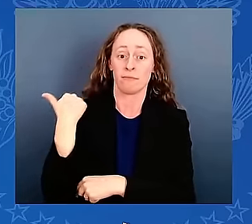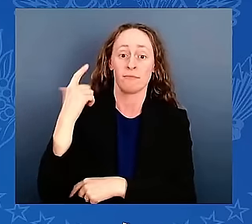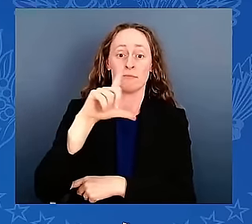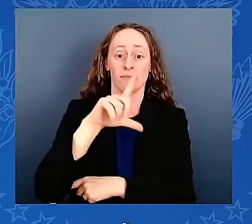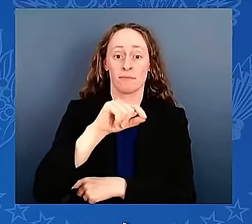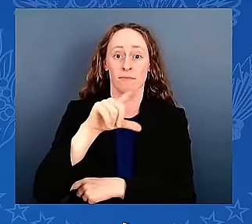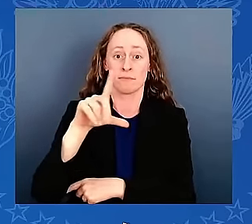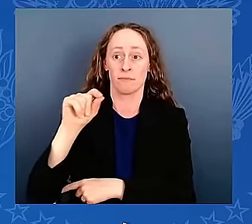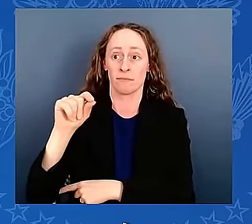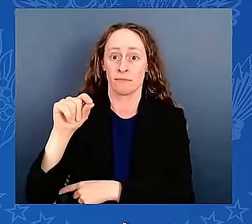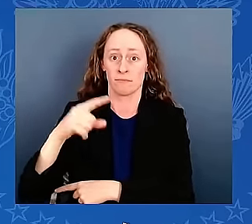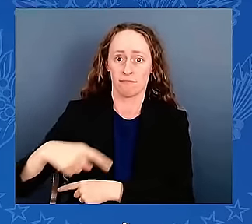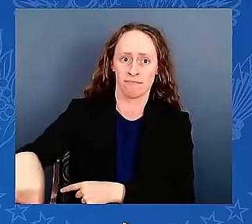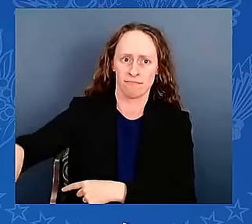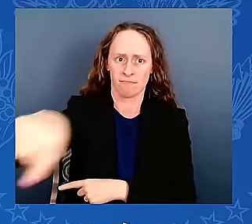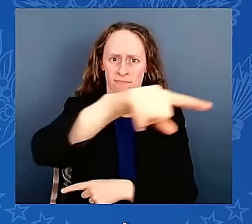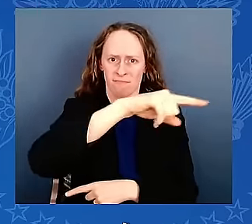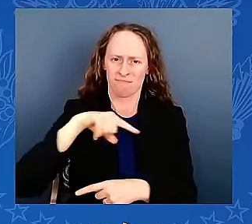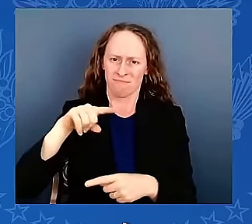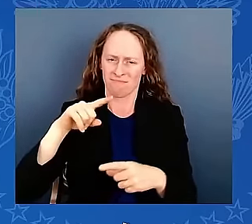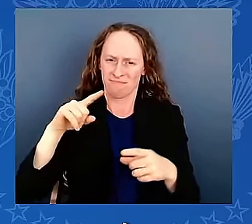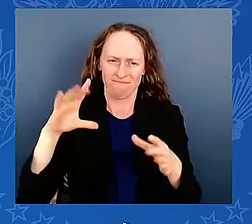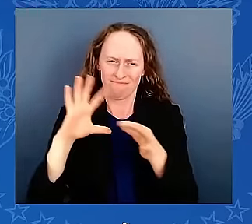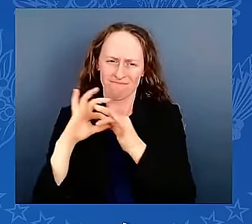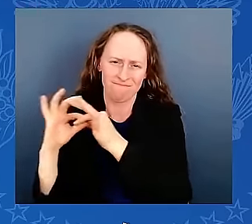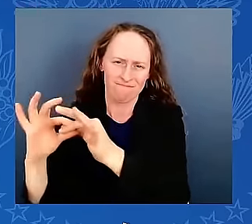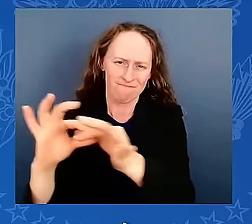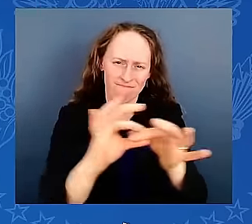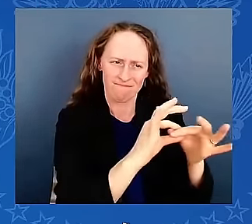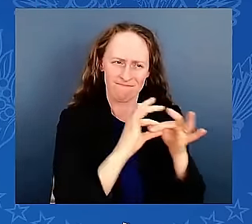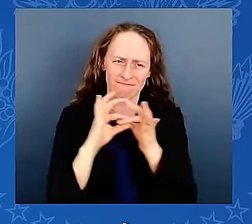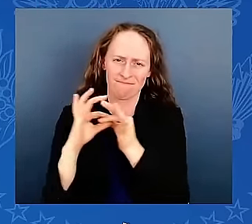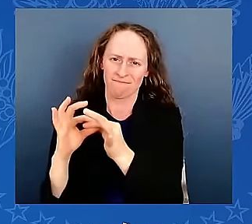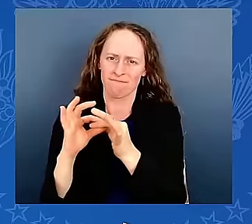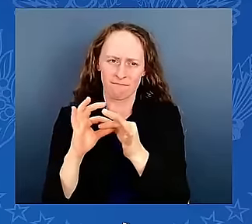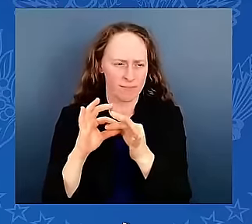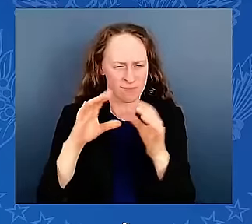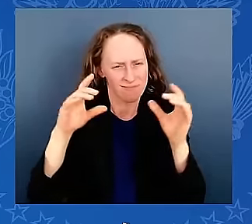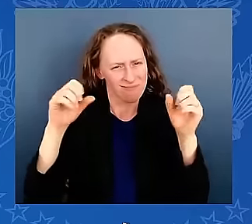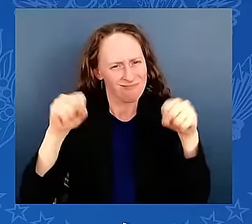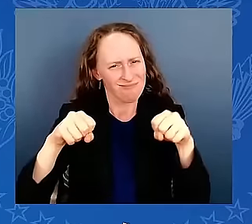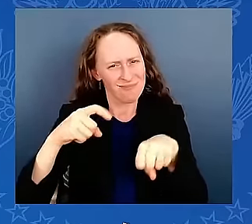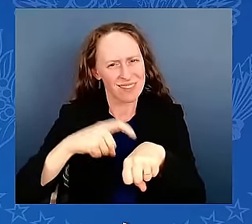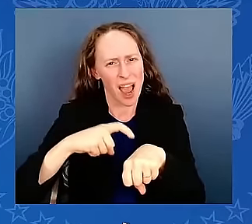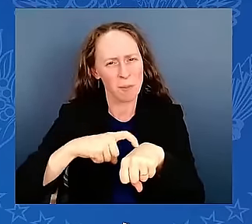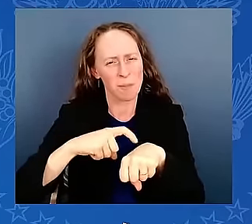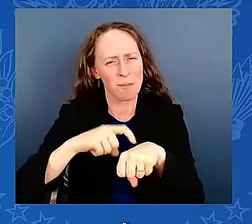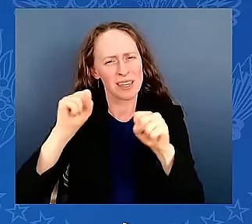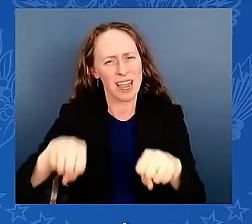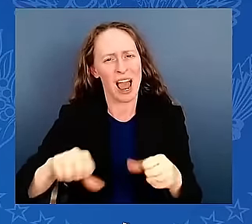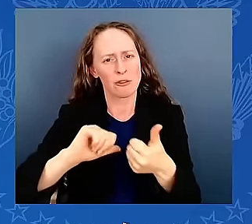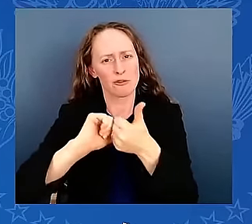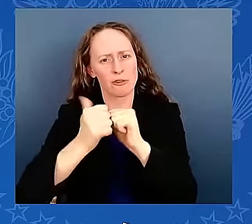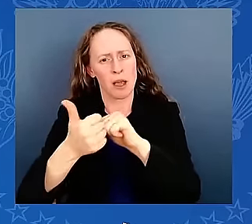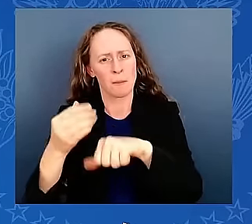to determine our destiny. The Black vote made a difference in 2020.